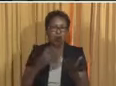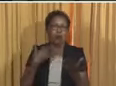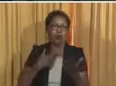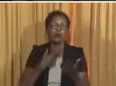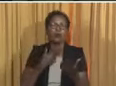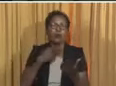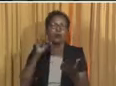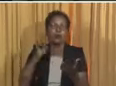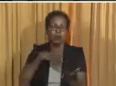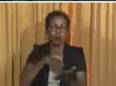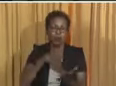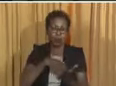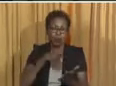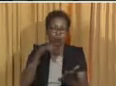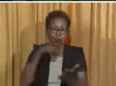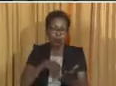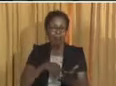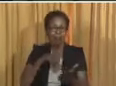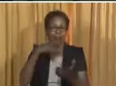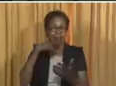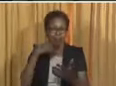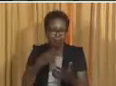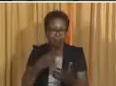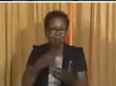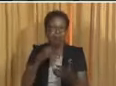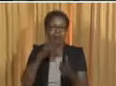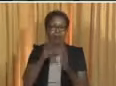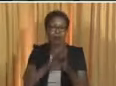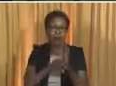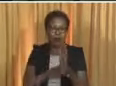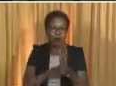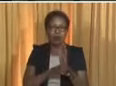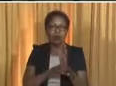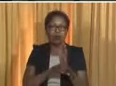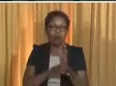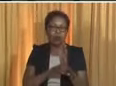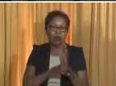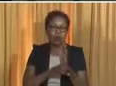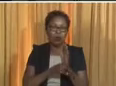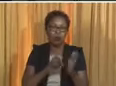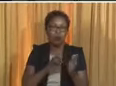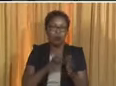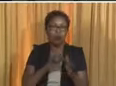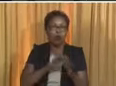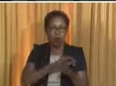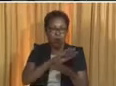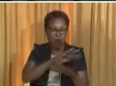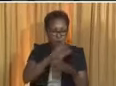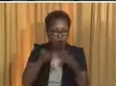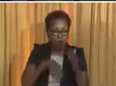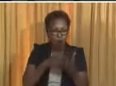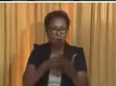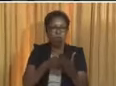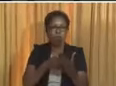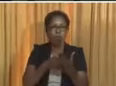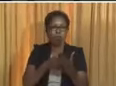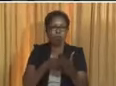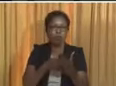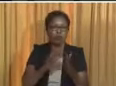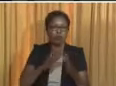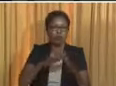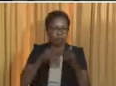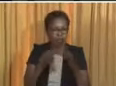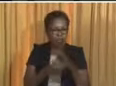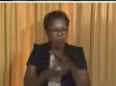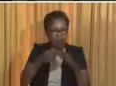these sentiments made it into our current constitution, where Chapter 16 of the Constitution is unequivocal on how to amend